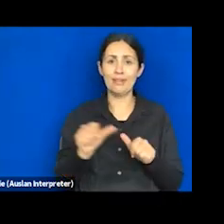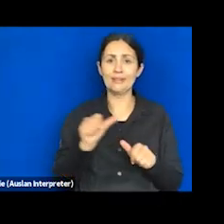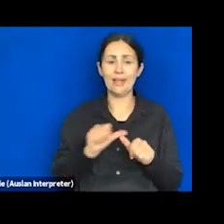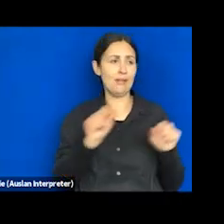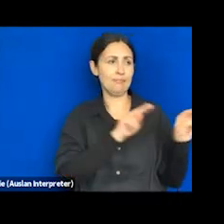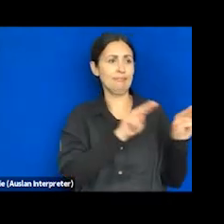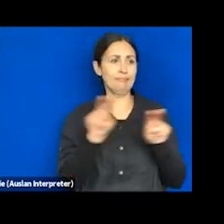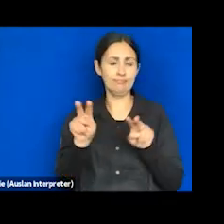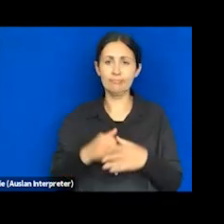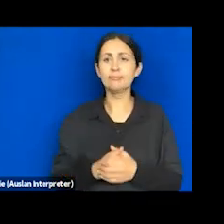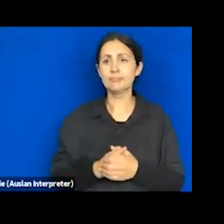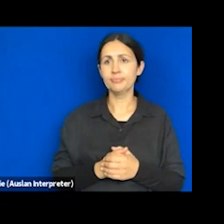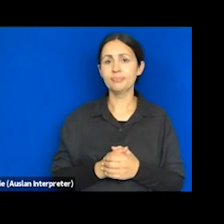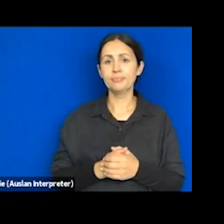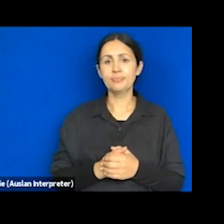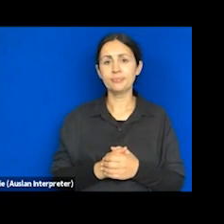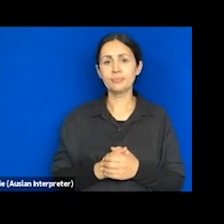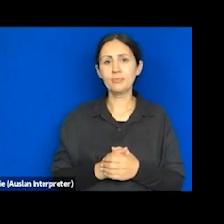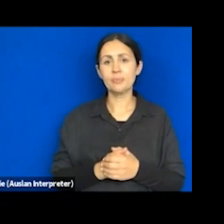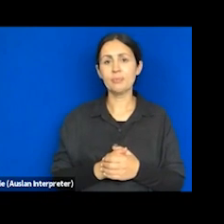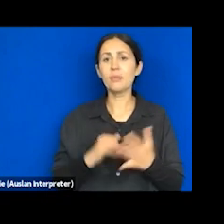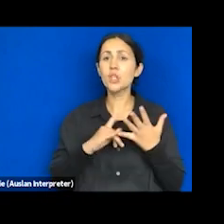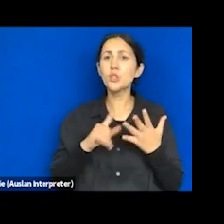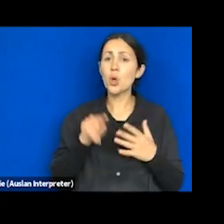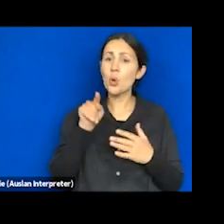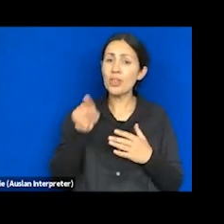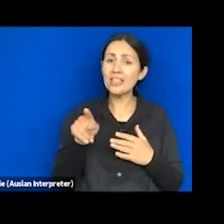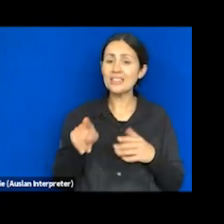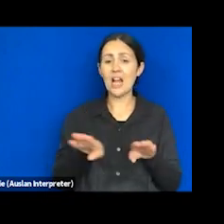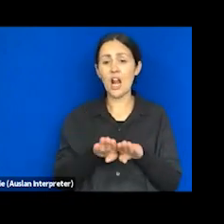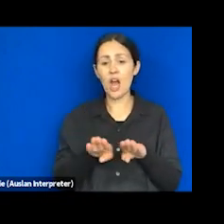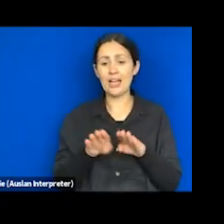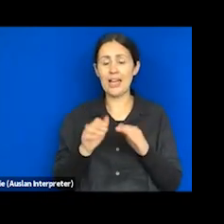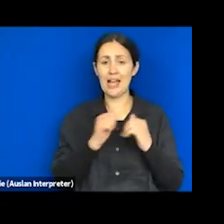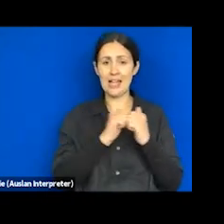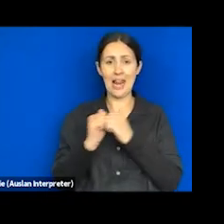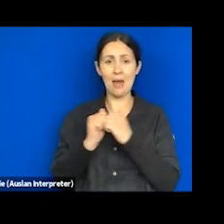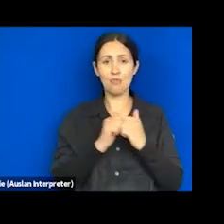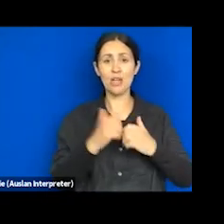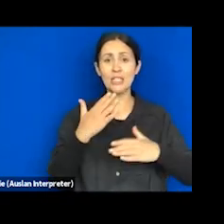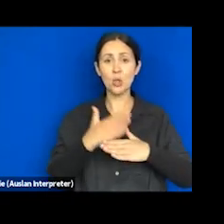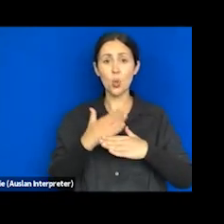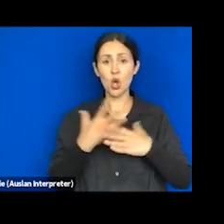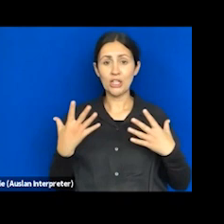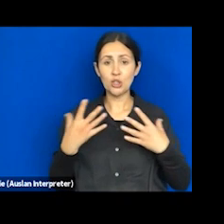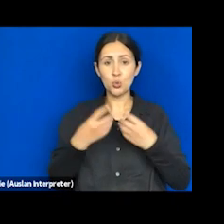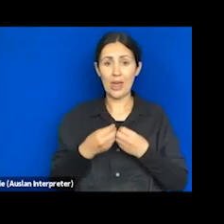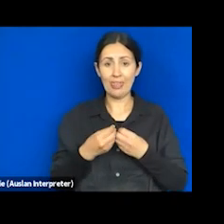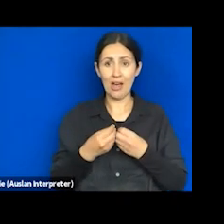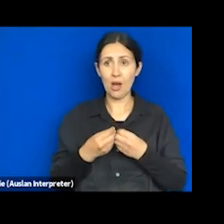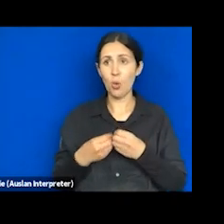of aspects of this really in terms of it's a collaborative process, it's a synergy between the drug and the therapist, but